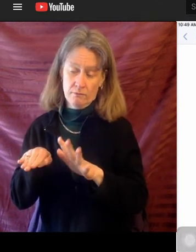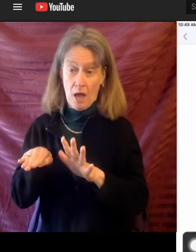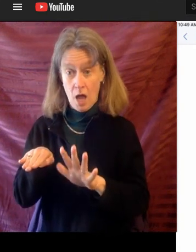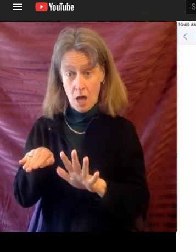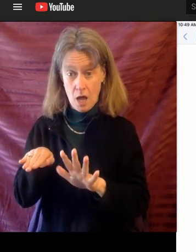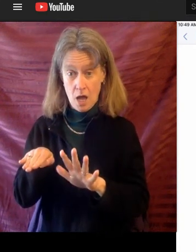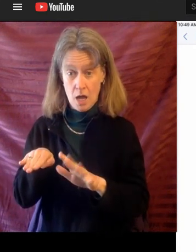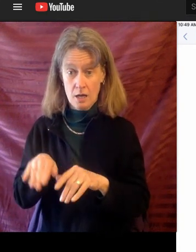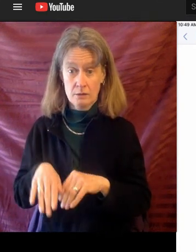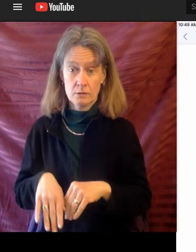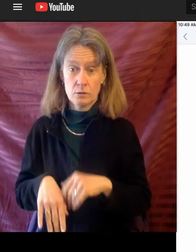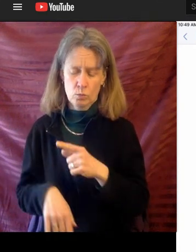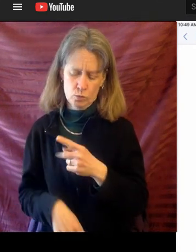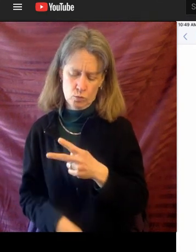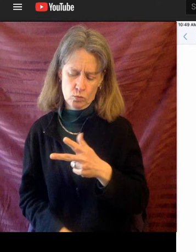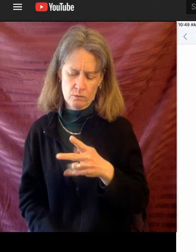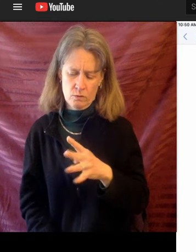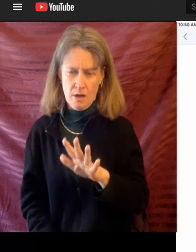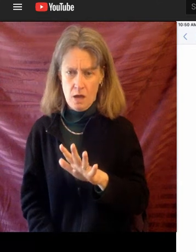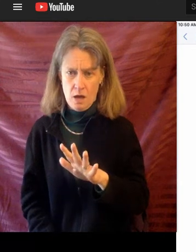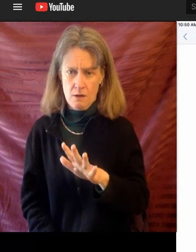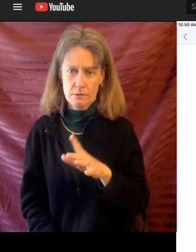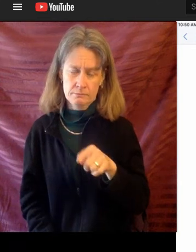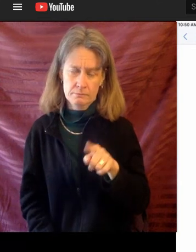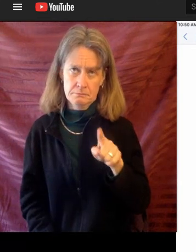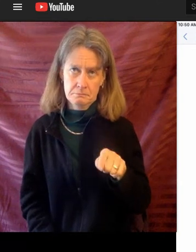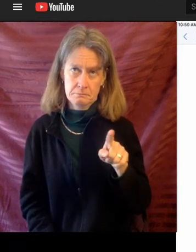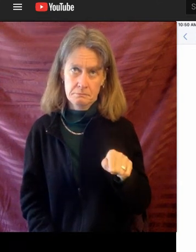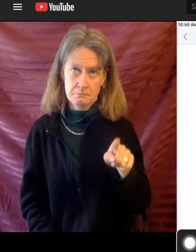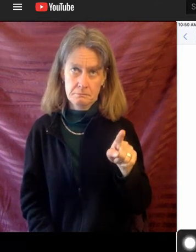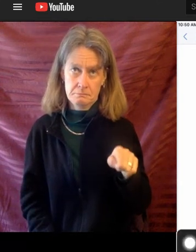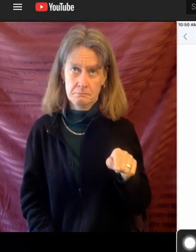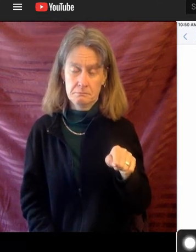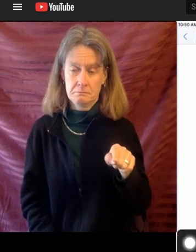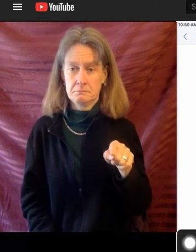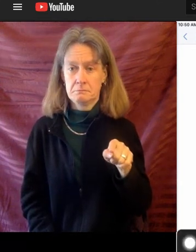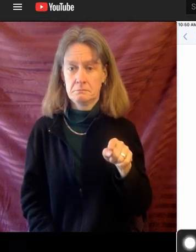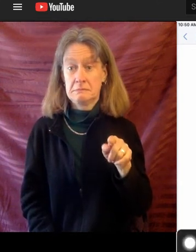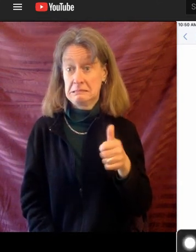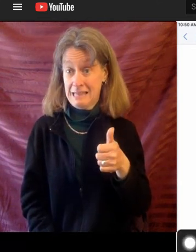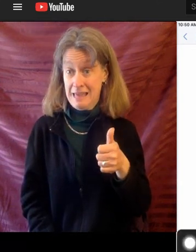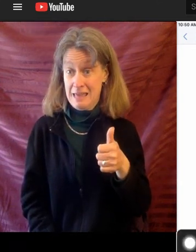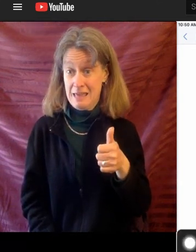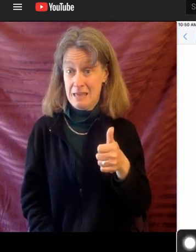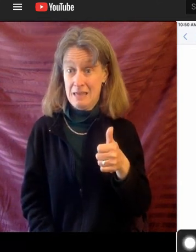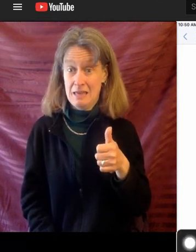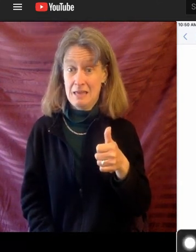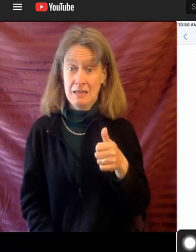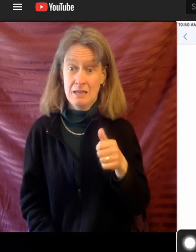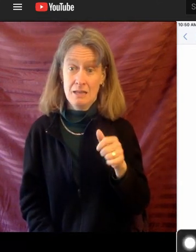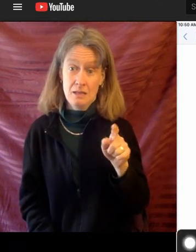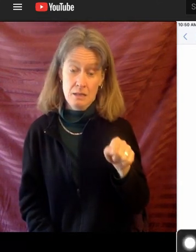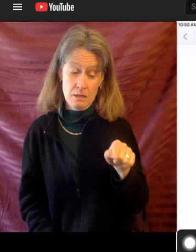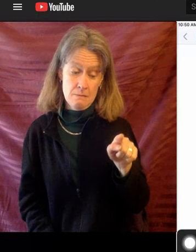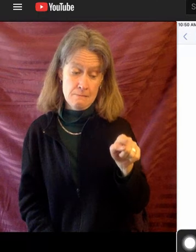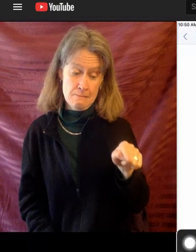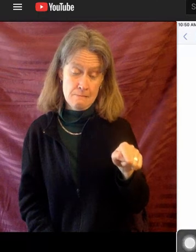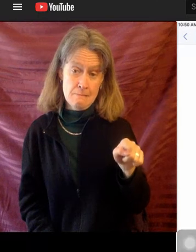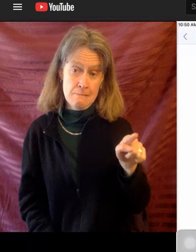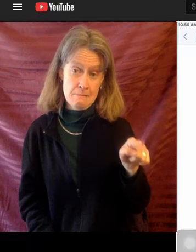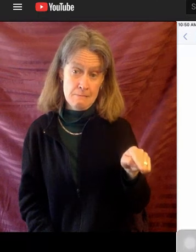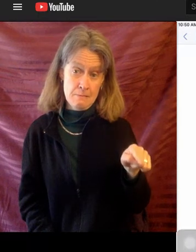So 1, 2, 3, 4, 5, 6, 7, 8, 9, 10,